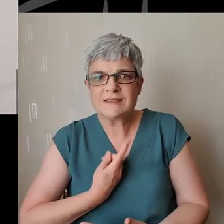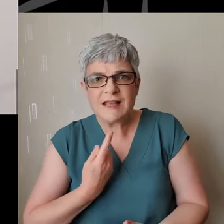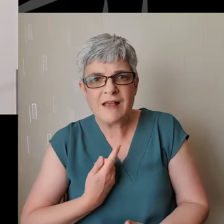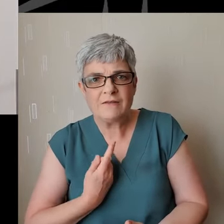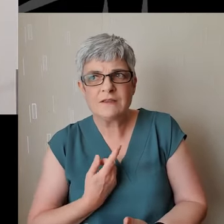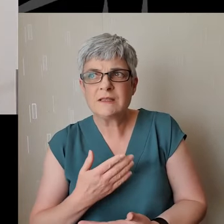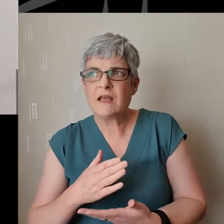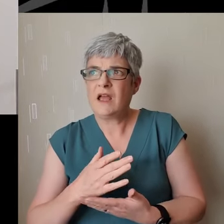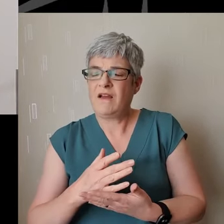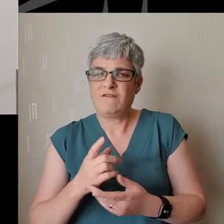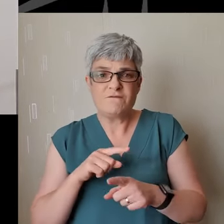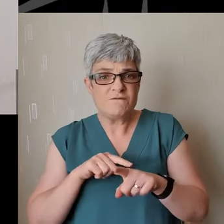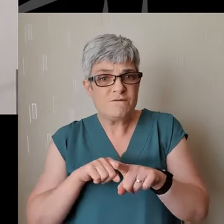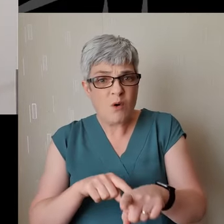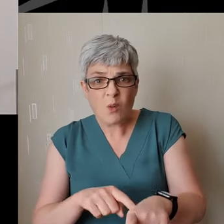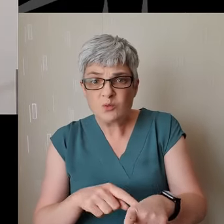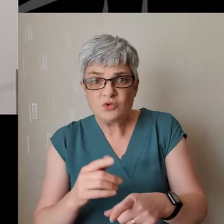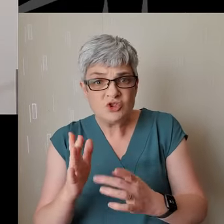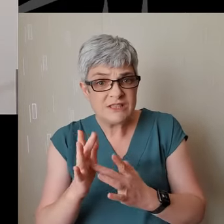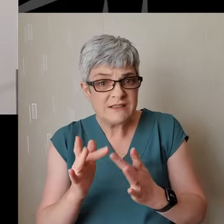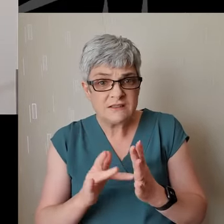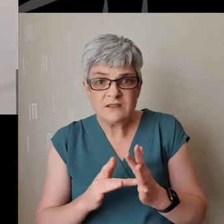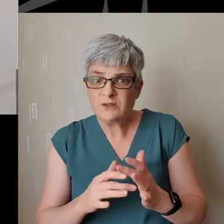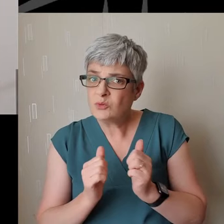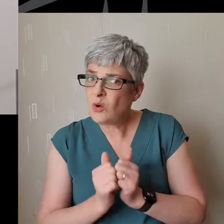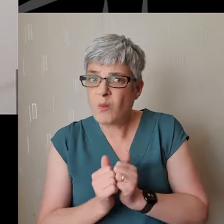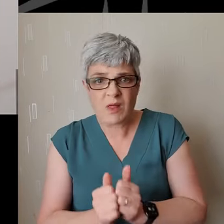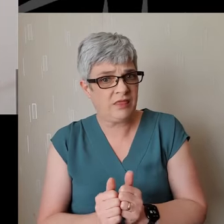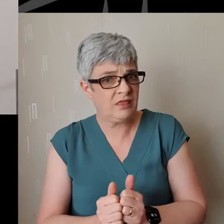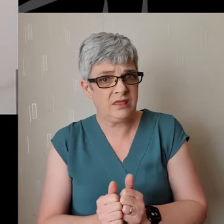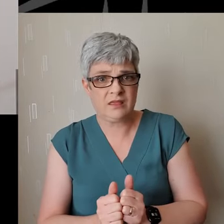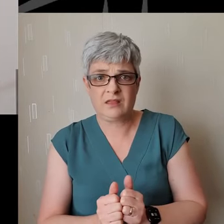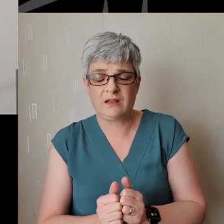that following Jesus is just not worth it.